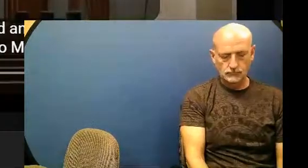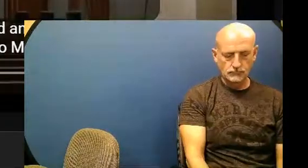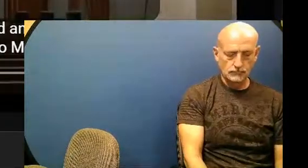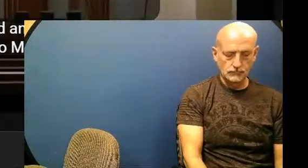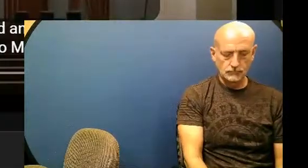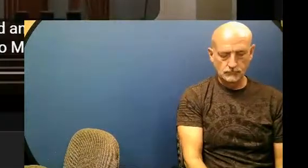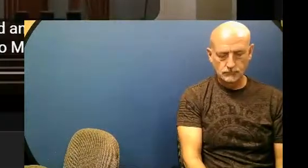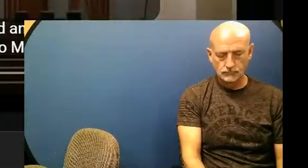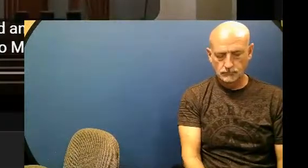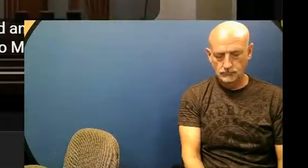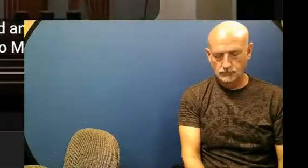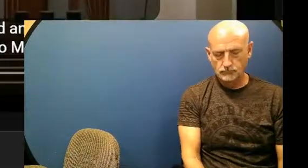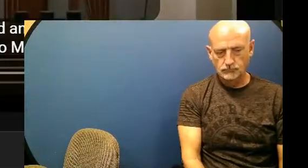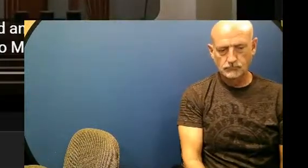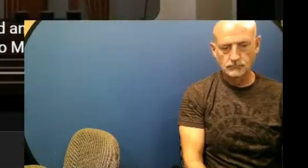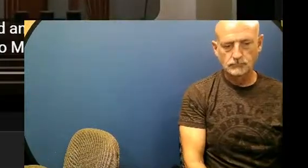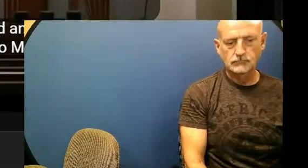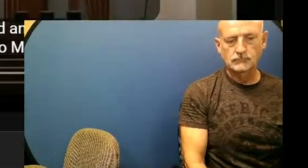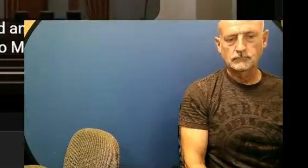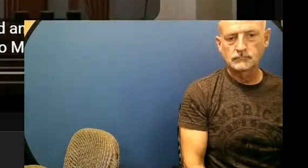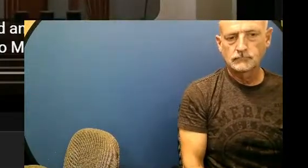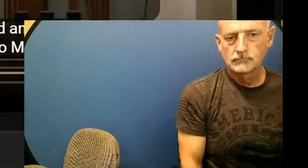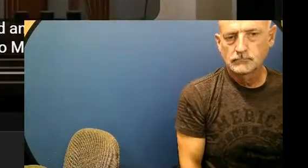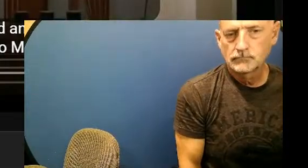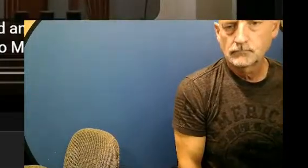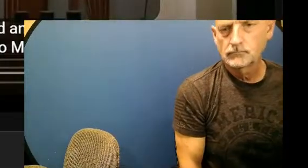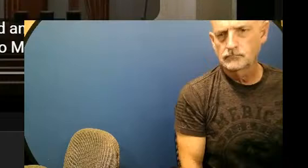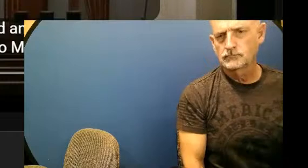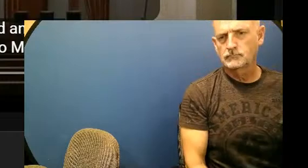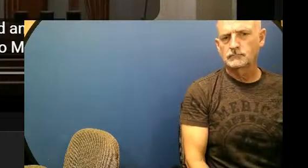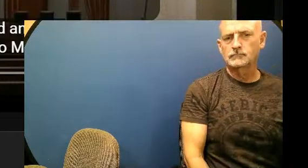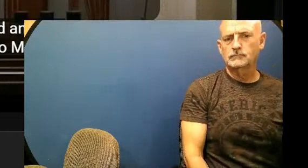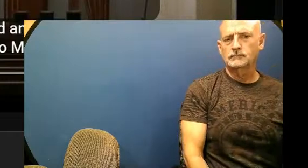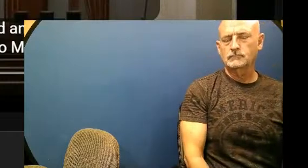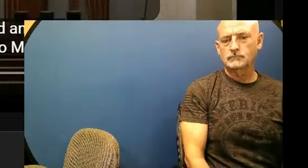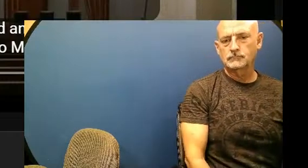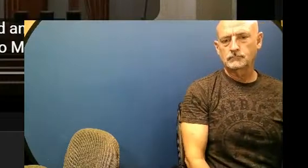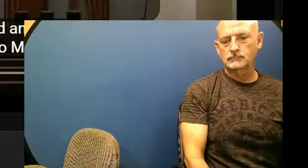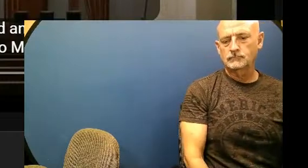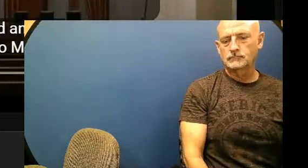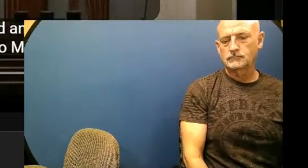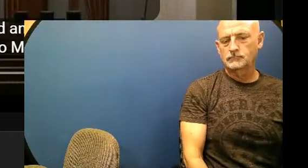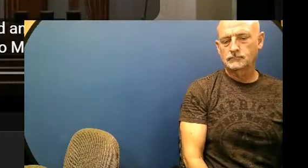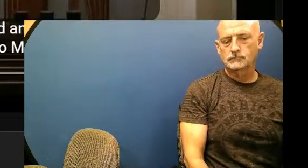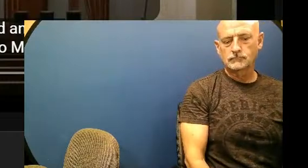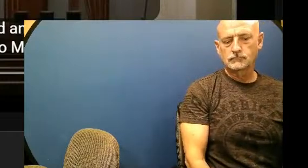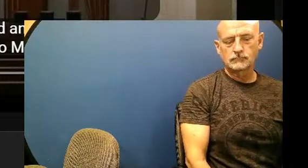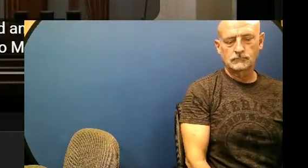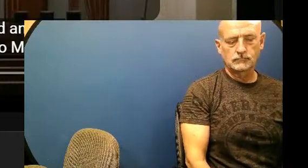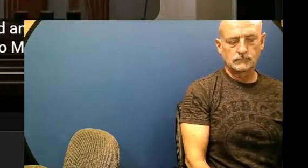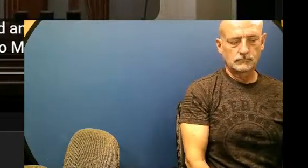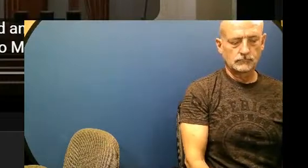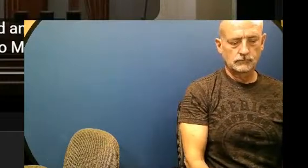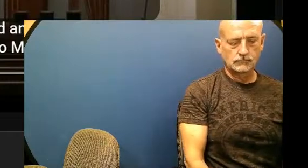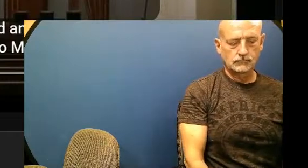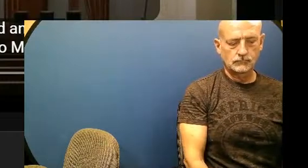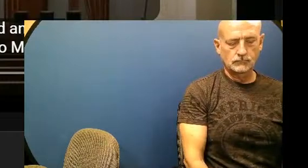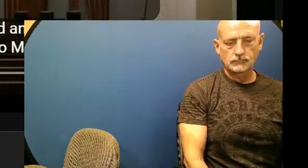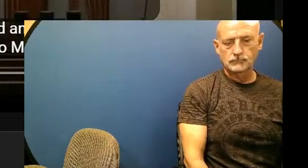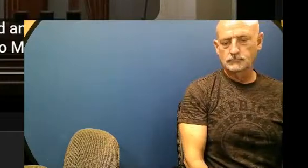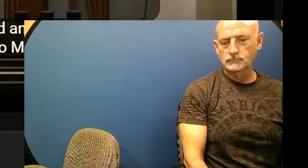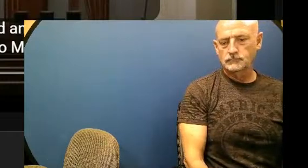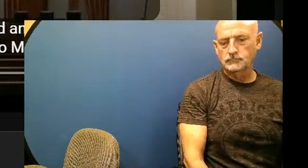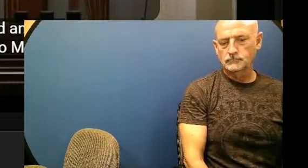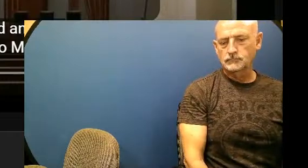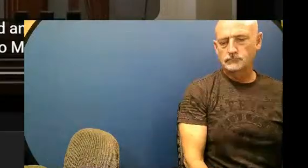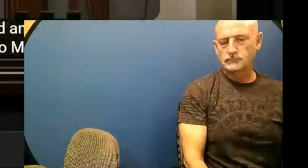on January 19th. On January 19th, we still have President Biden. And on January 19th, as I understand it, we